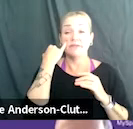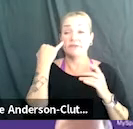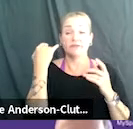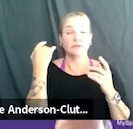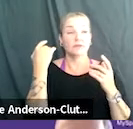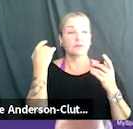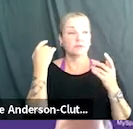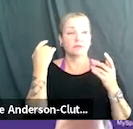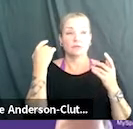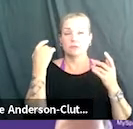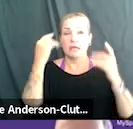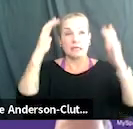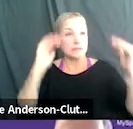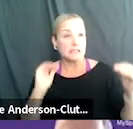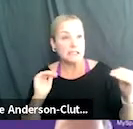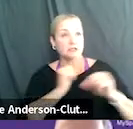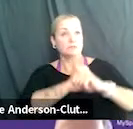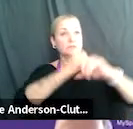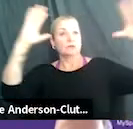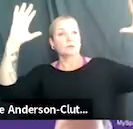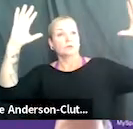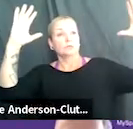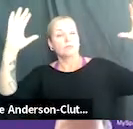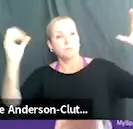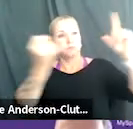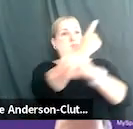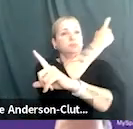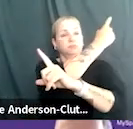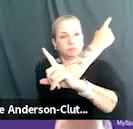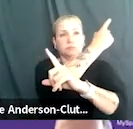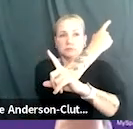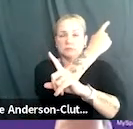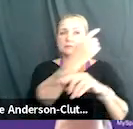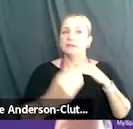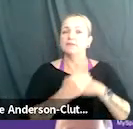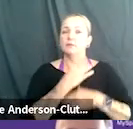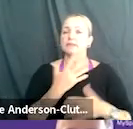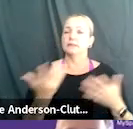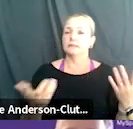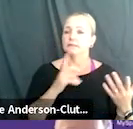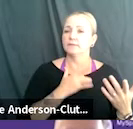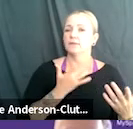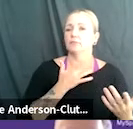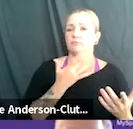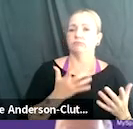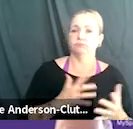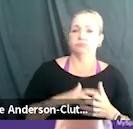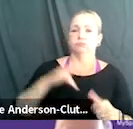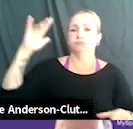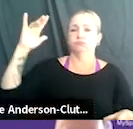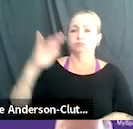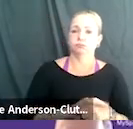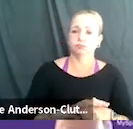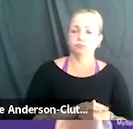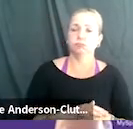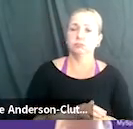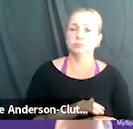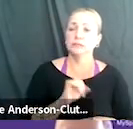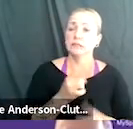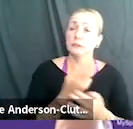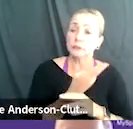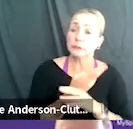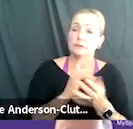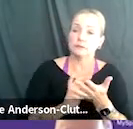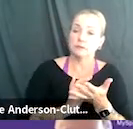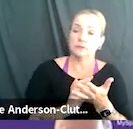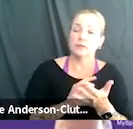was both at home and at school. He was also involved with behavior therapists, and he was started on risperidone up to a dose of 2